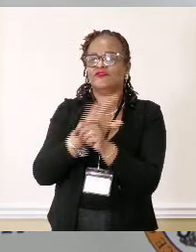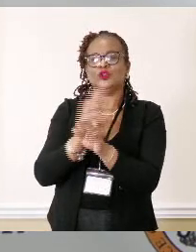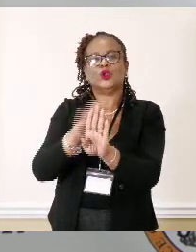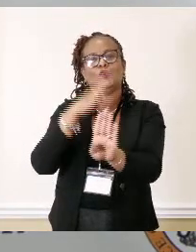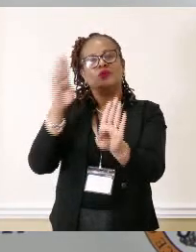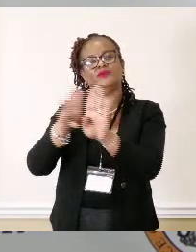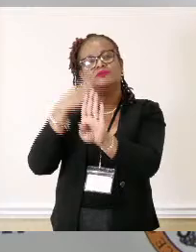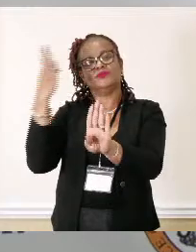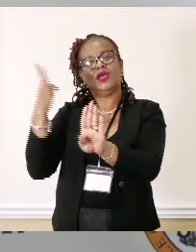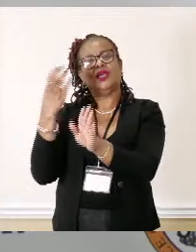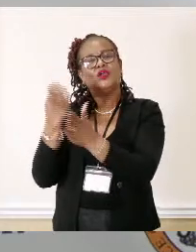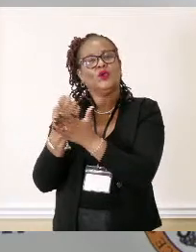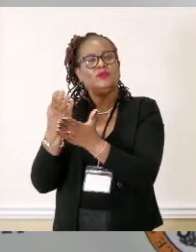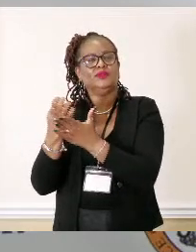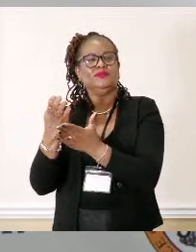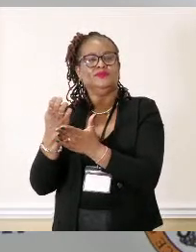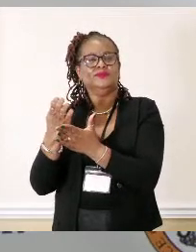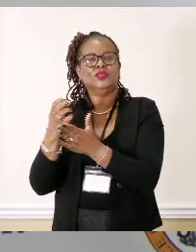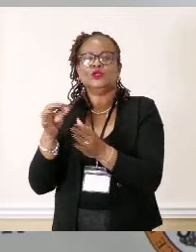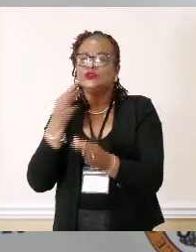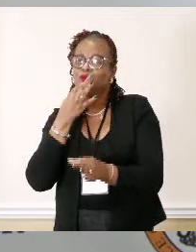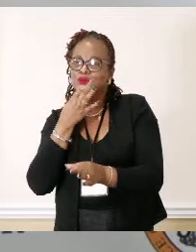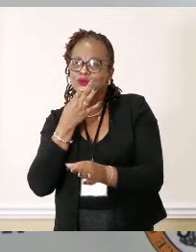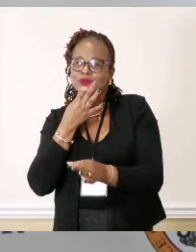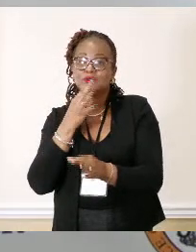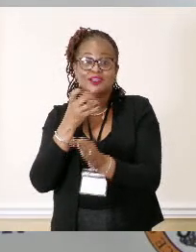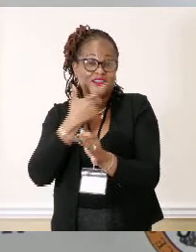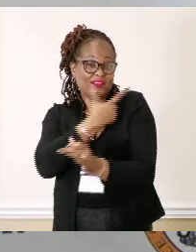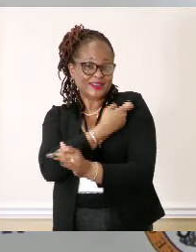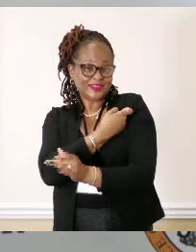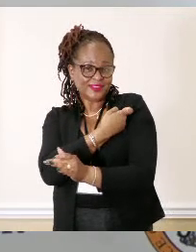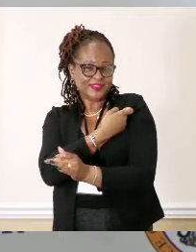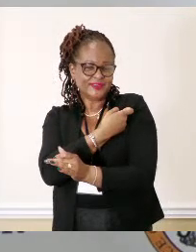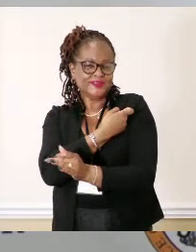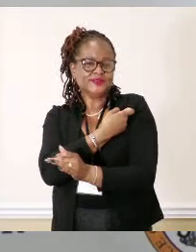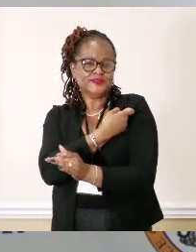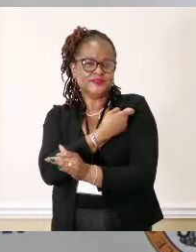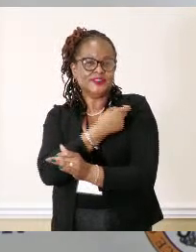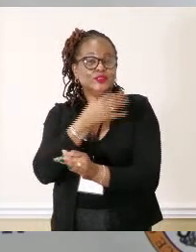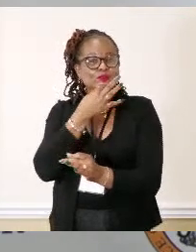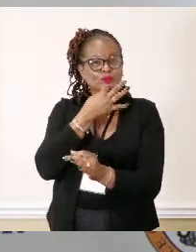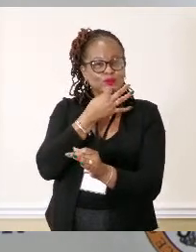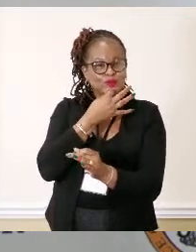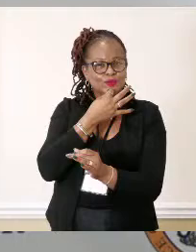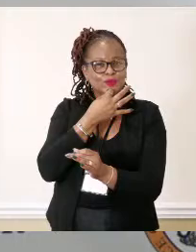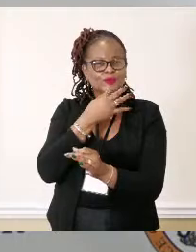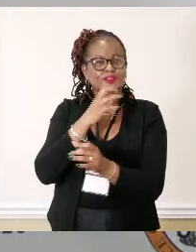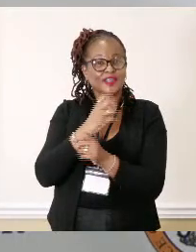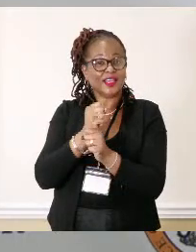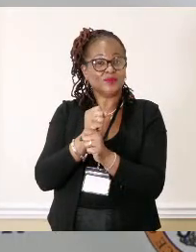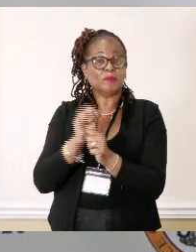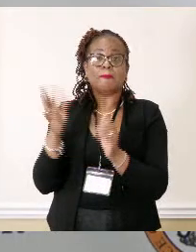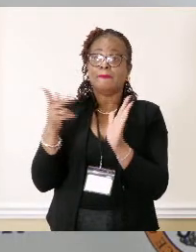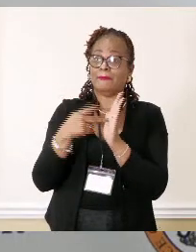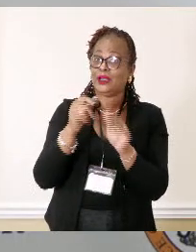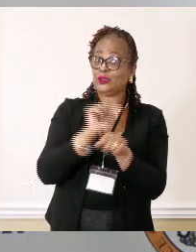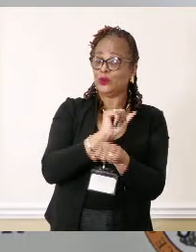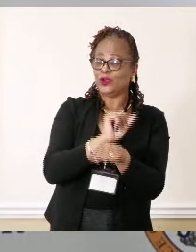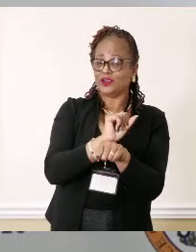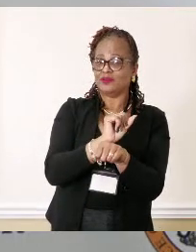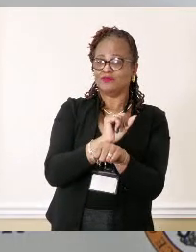our economy. The sooner we get vaccinated, the sooner we can get back to work.